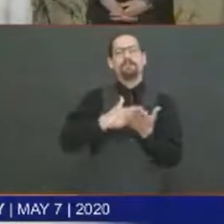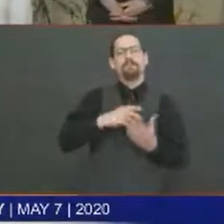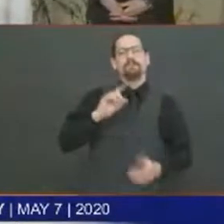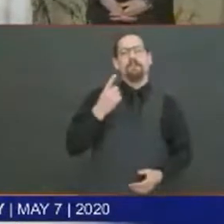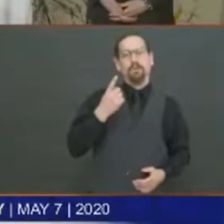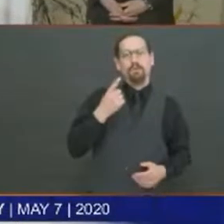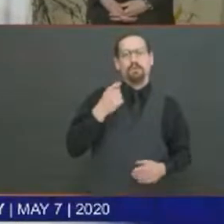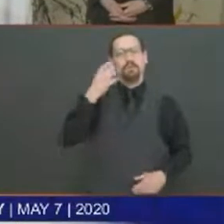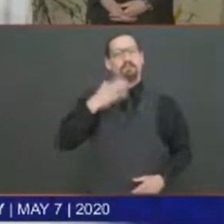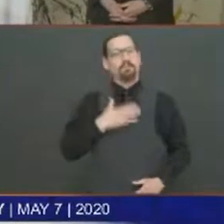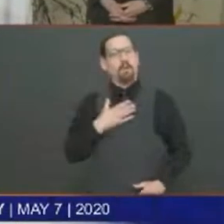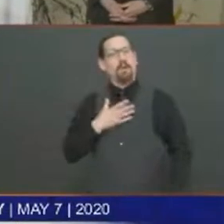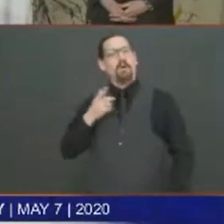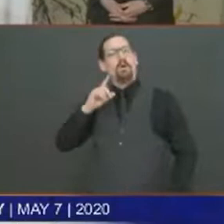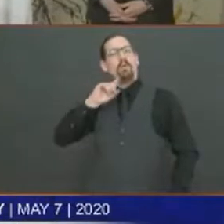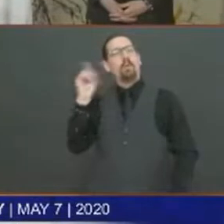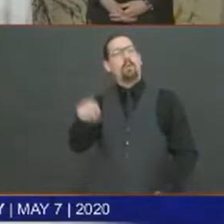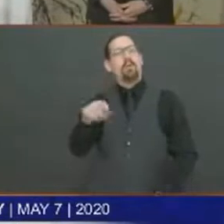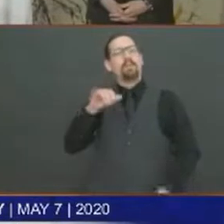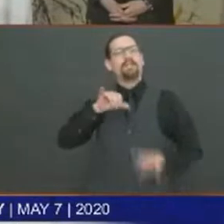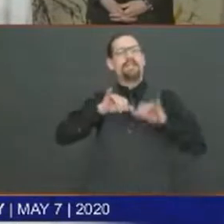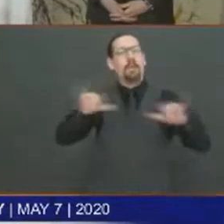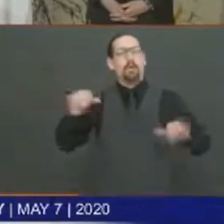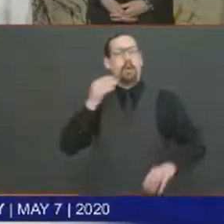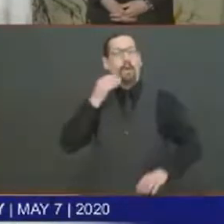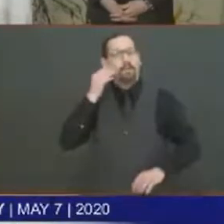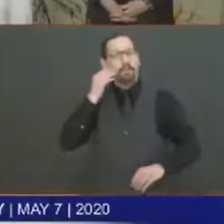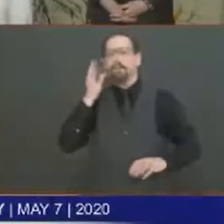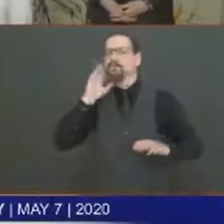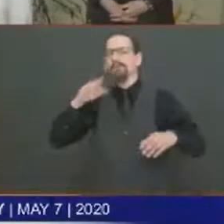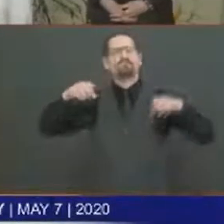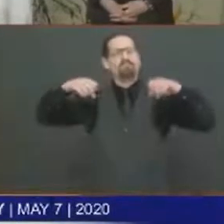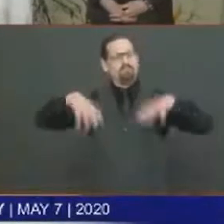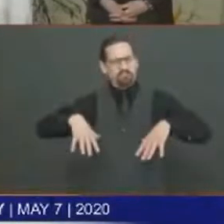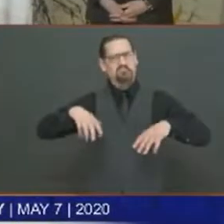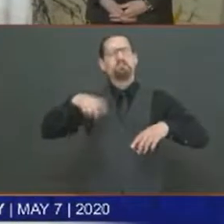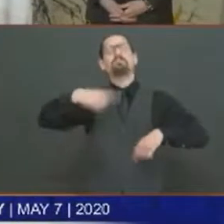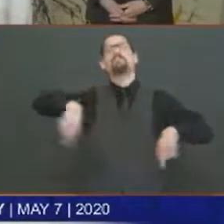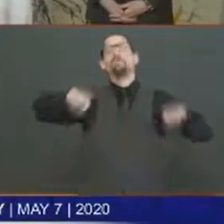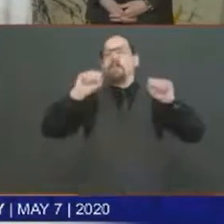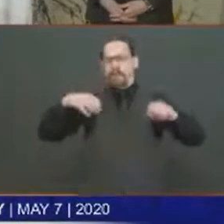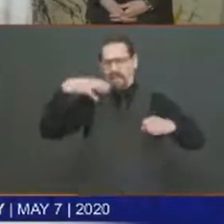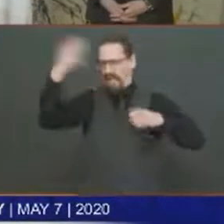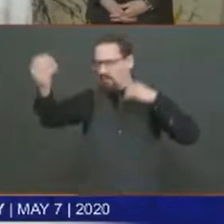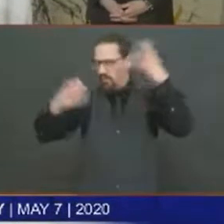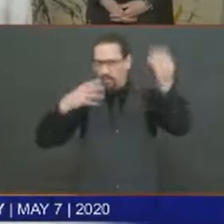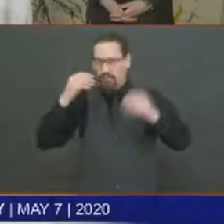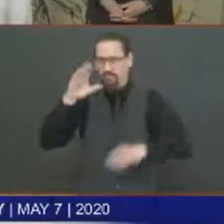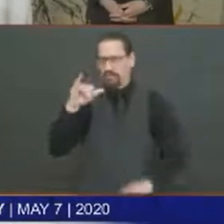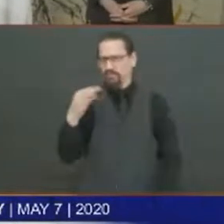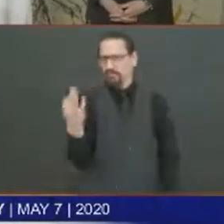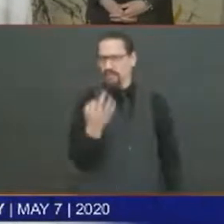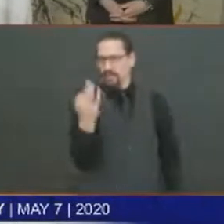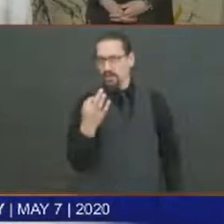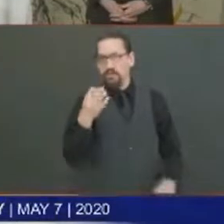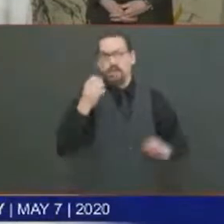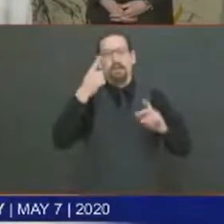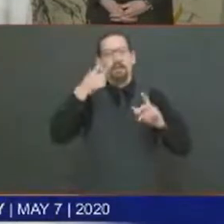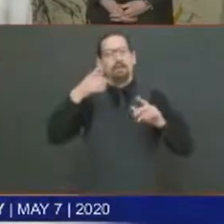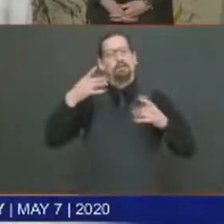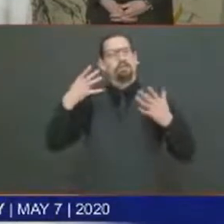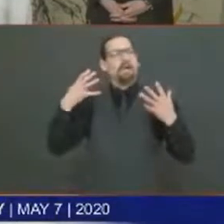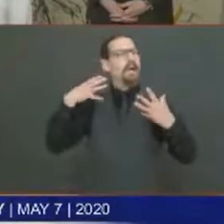and officially beginning phase one on Saturday. What's it going to look like? Frankly, not very different than it looks right